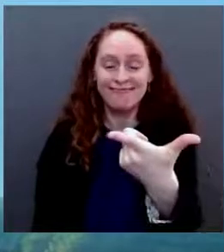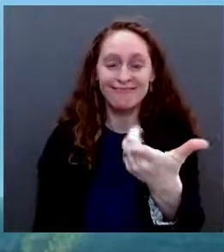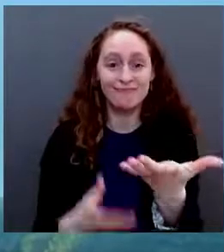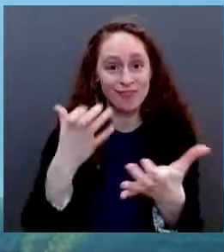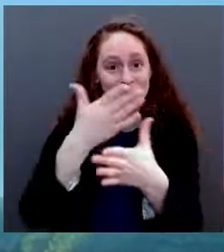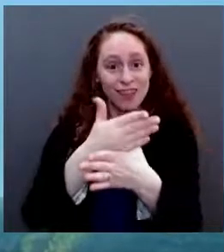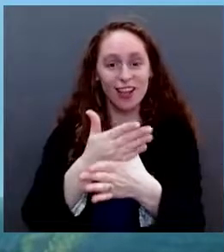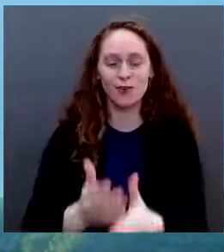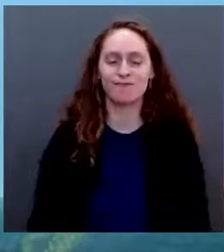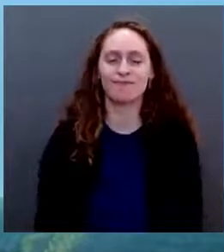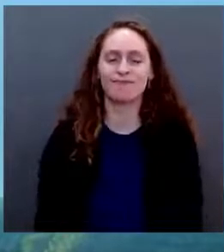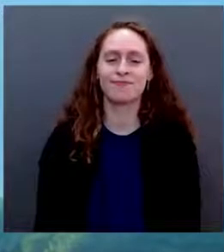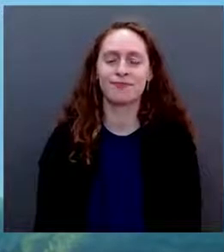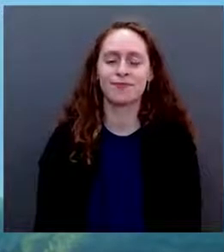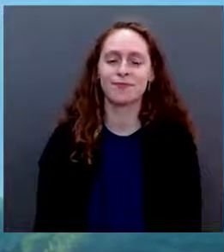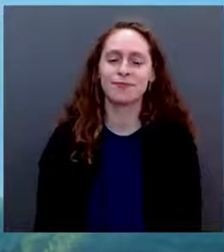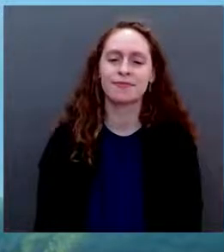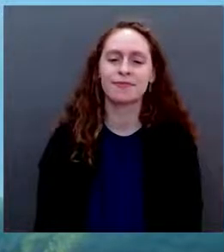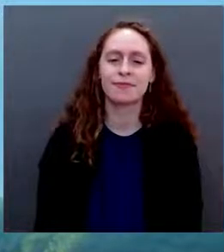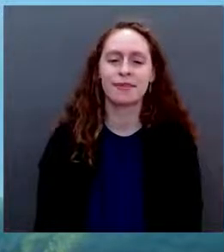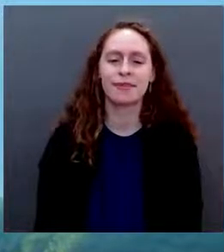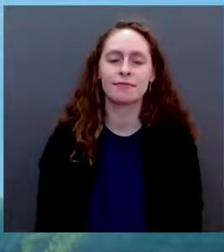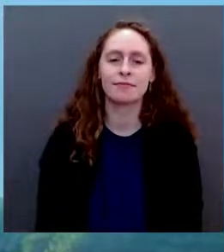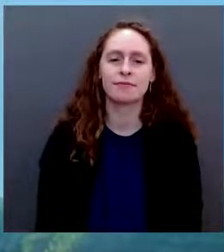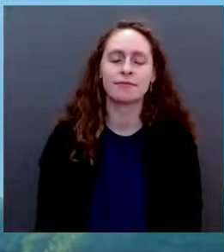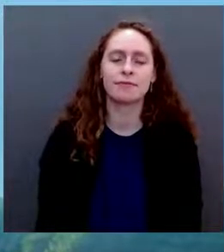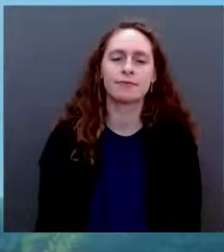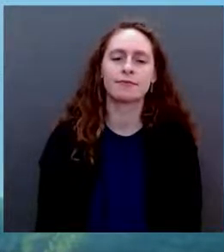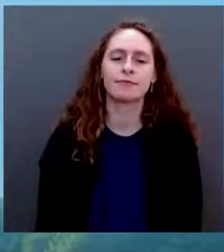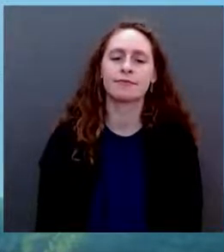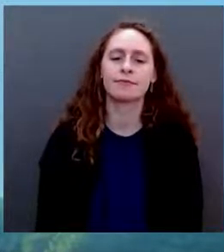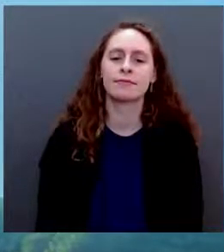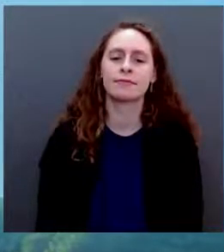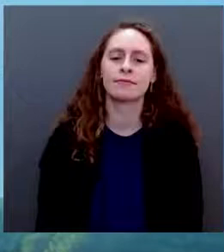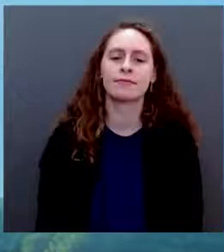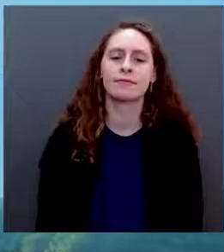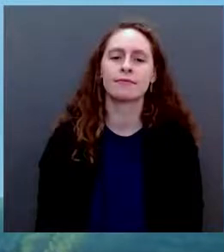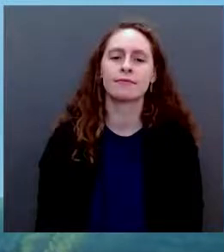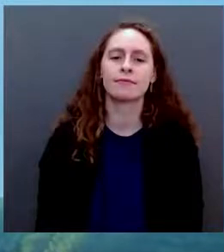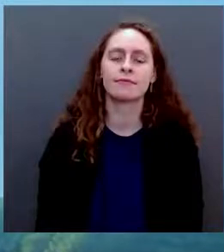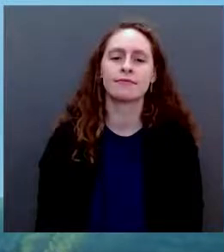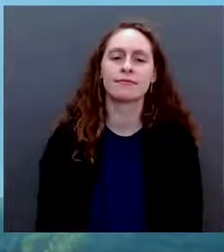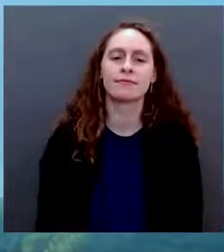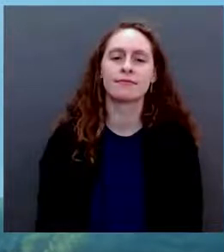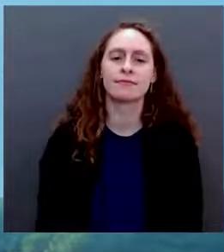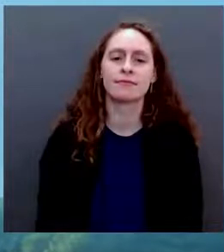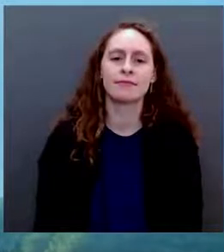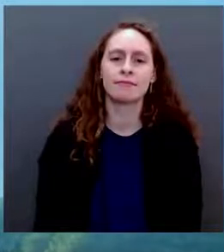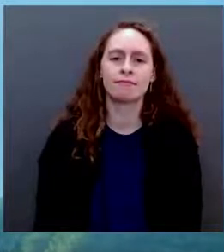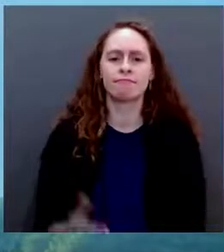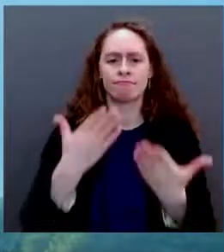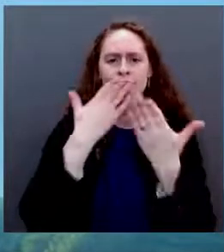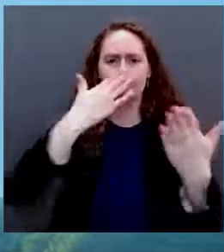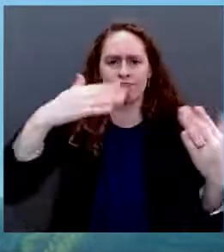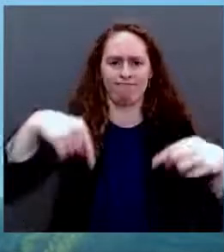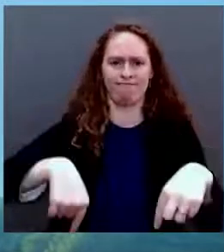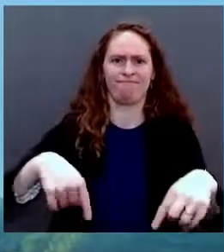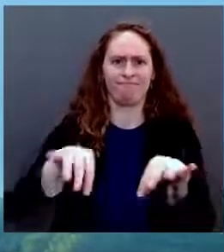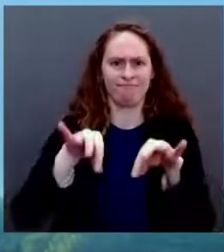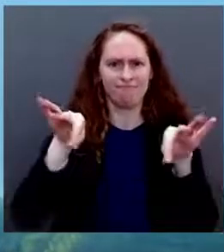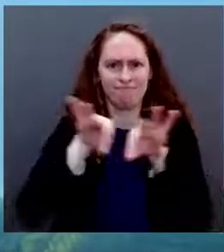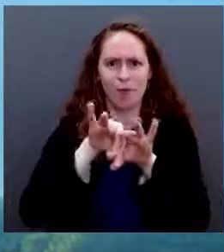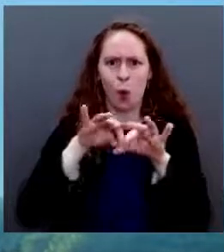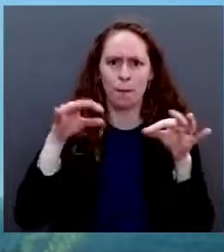this very important meeting. And thank you, Mr. Secretary, for the tremendous engagement our teams have had over the past year on our